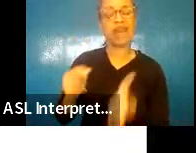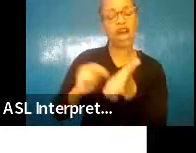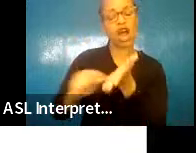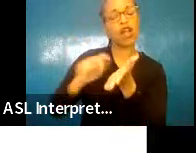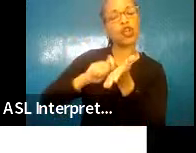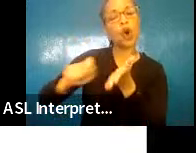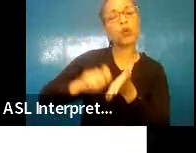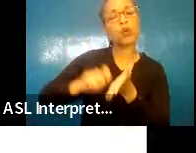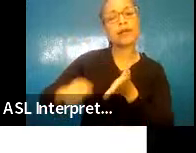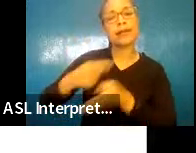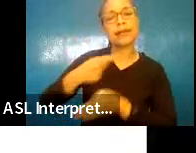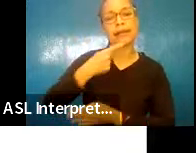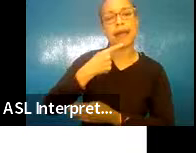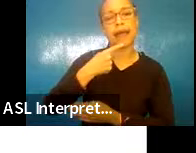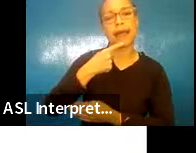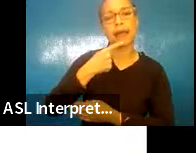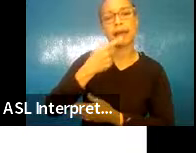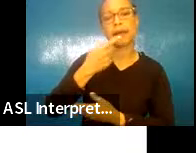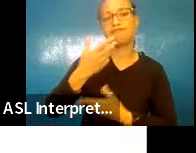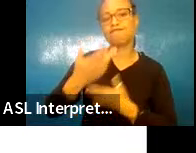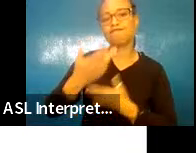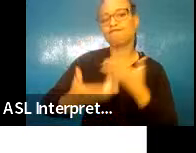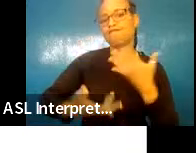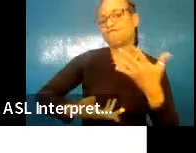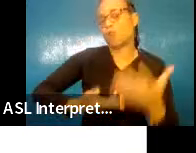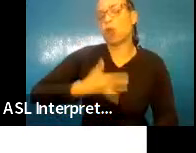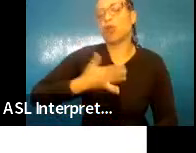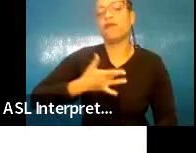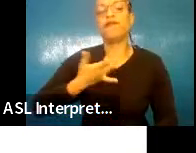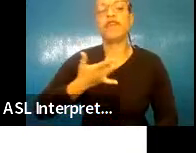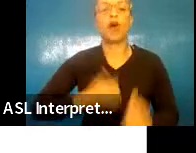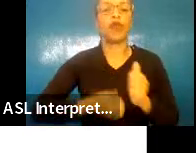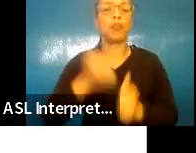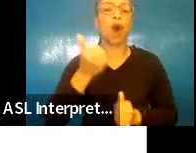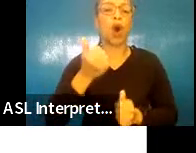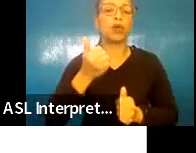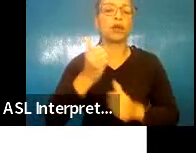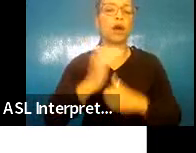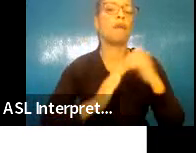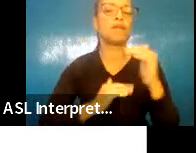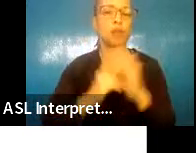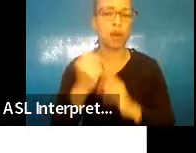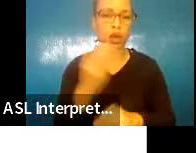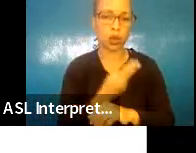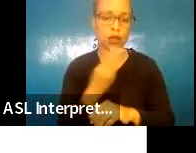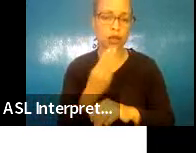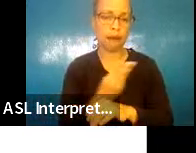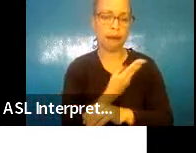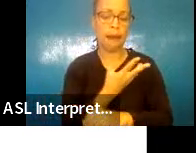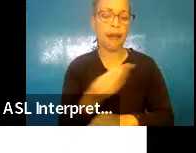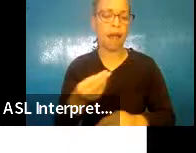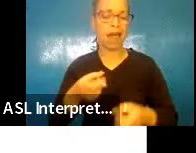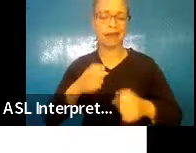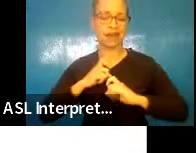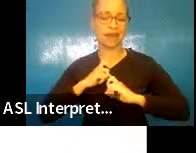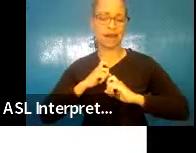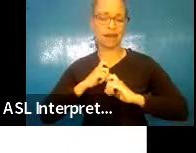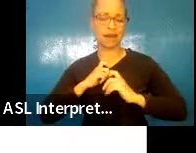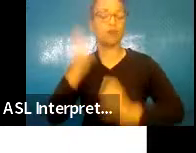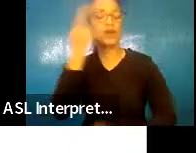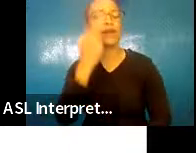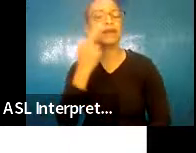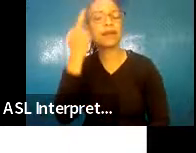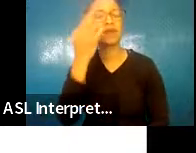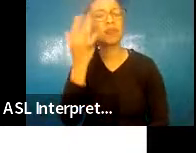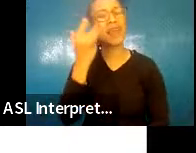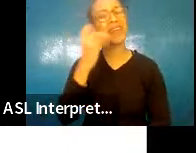saying which do you feel the most comfortable adopting And can you give us any reasons? Because it's kind of